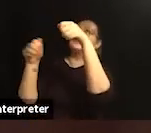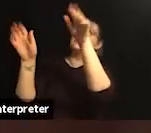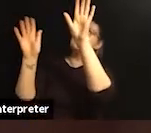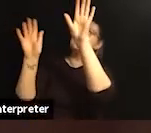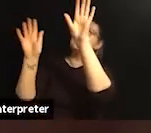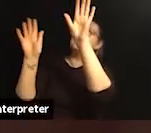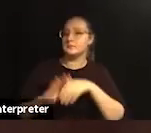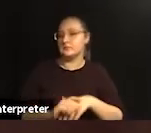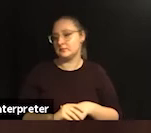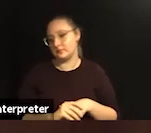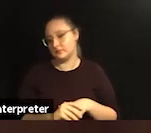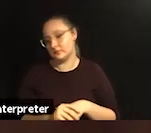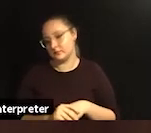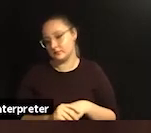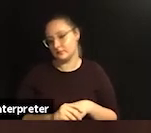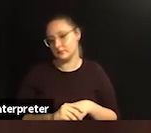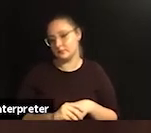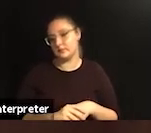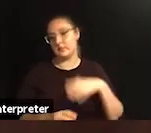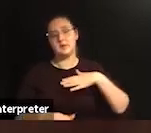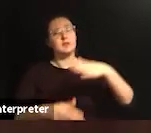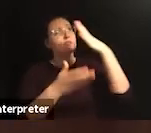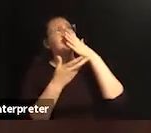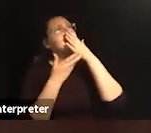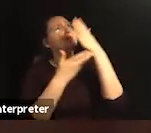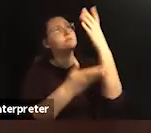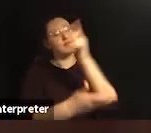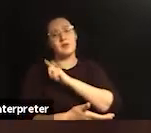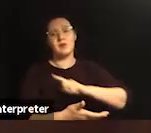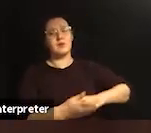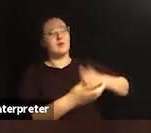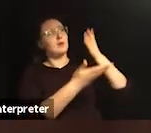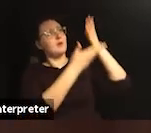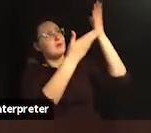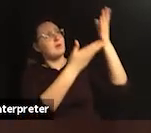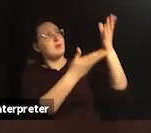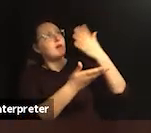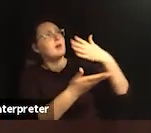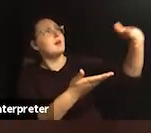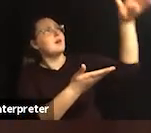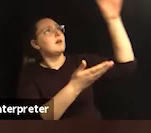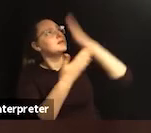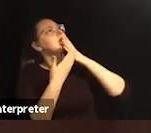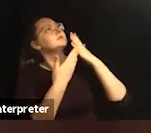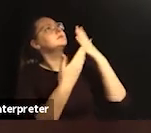Lord. Let us give thanks to the Lord our God.